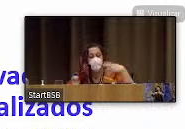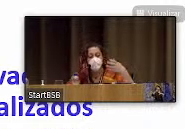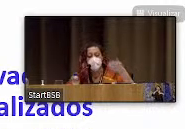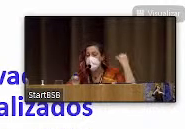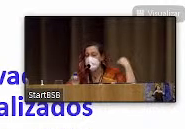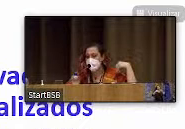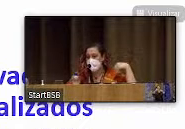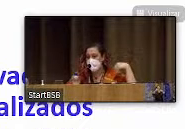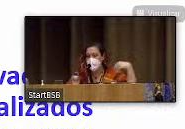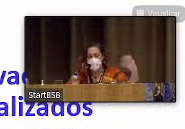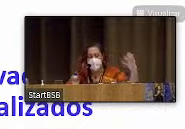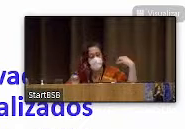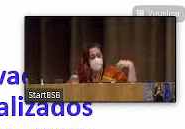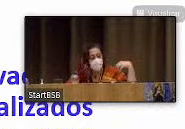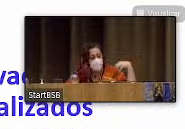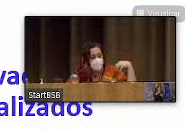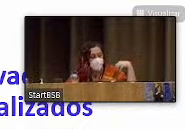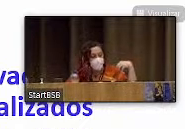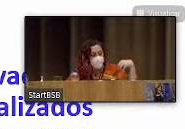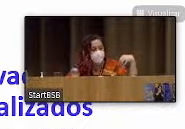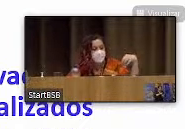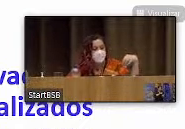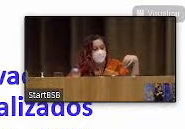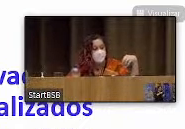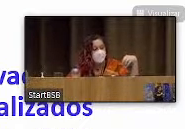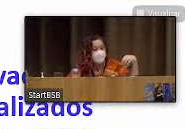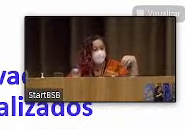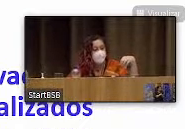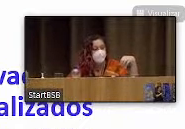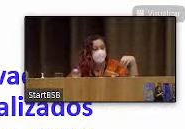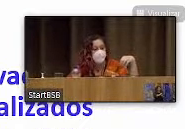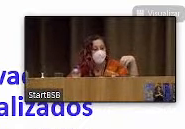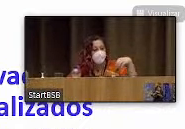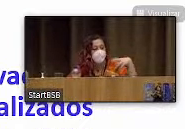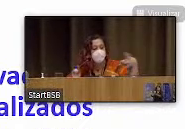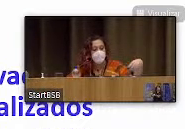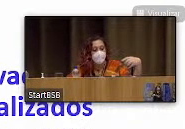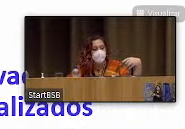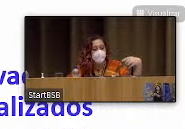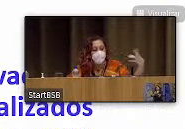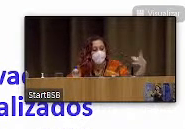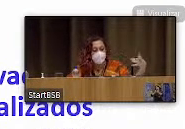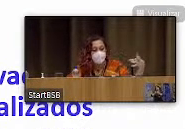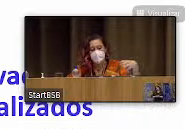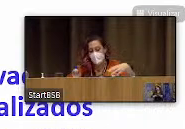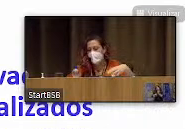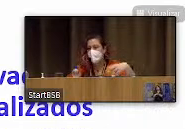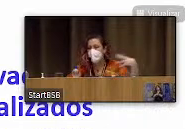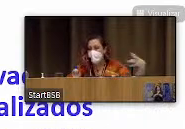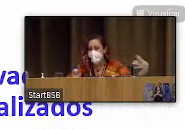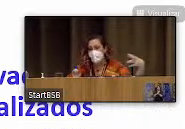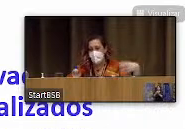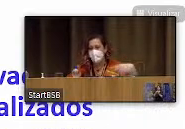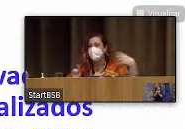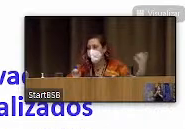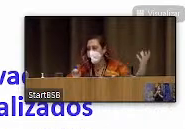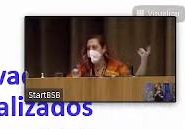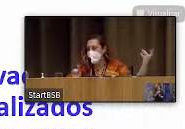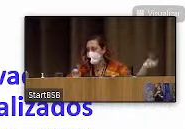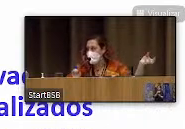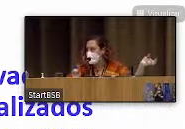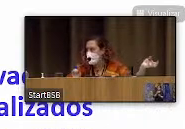study was developed. Well, the original one, where they got the data, was typed in the digital